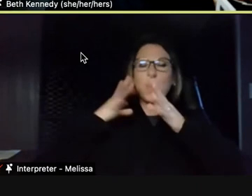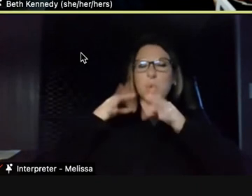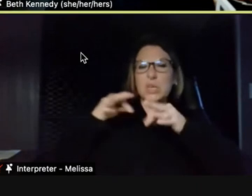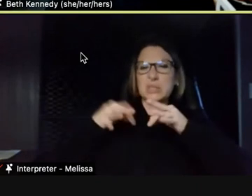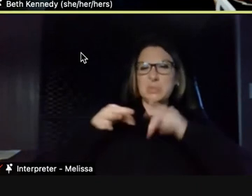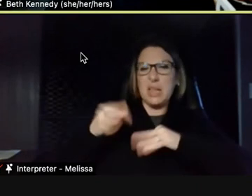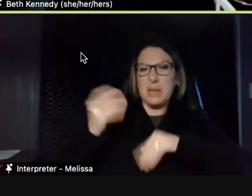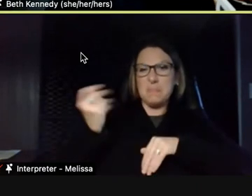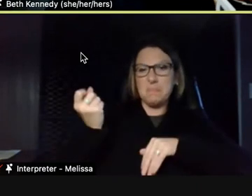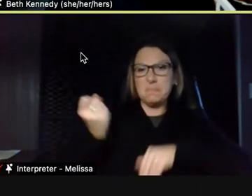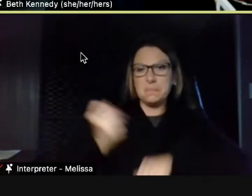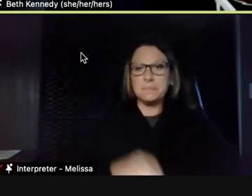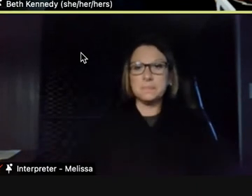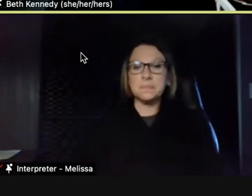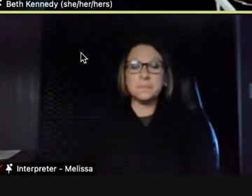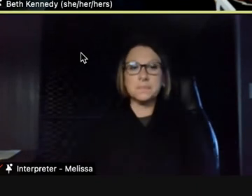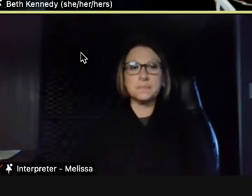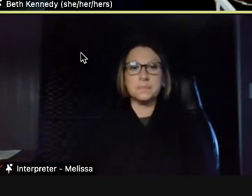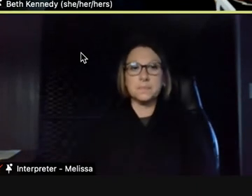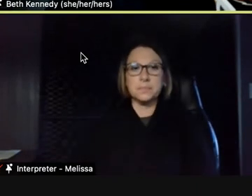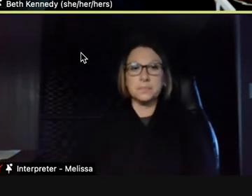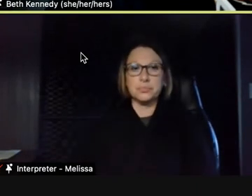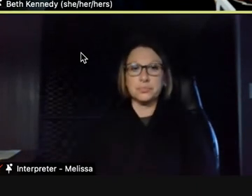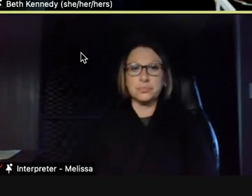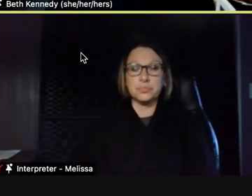slides. So